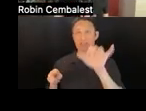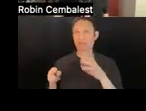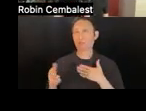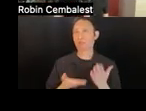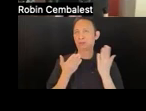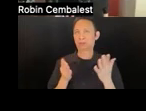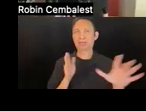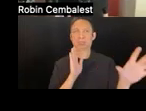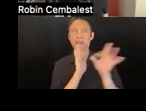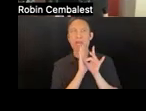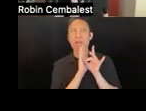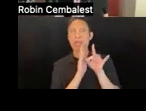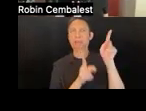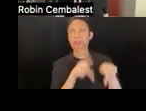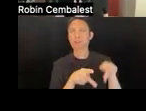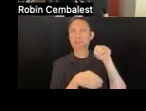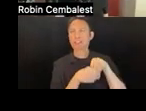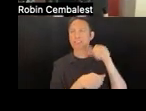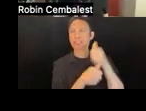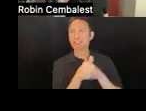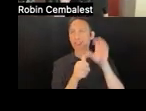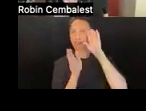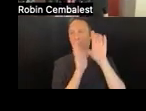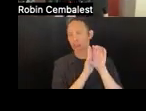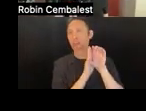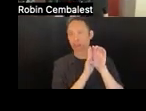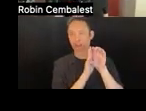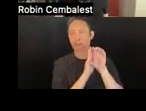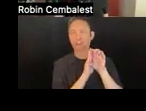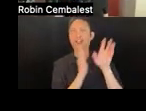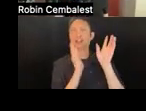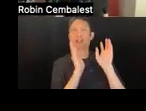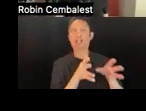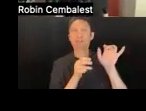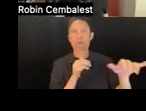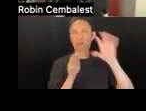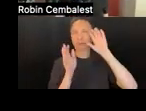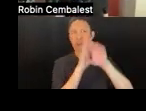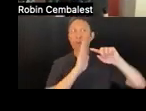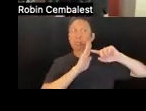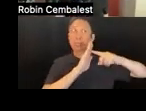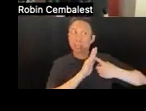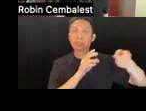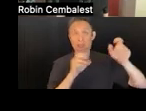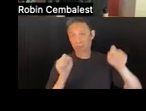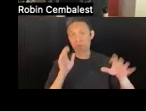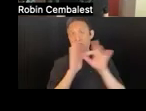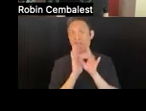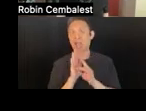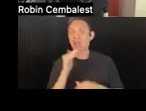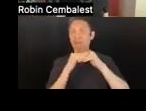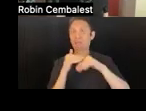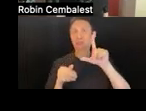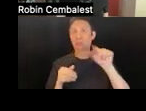people in every picture, put all the tags in the beginning, tag them in the post, and you can tag up to 20 people this way. So